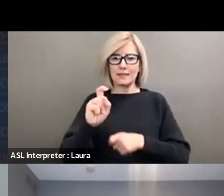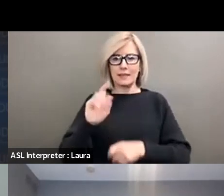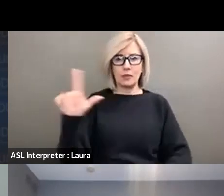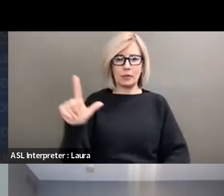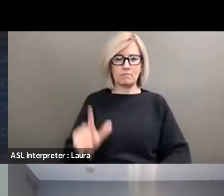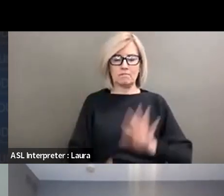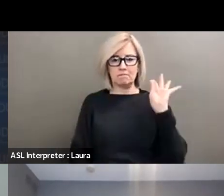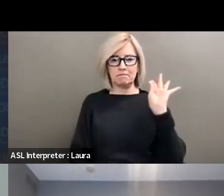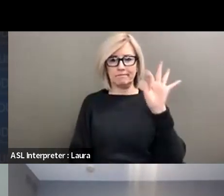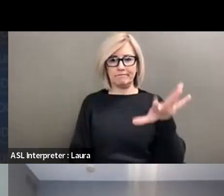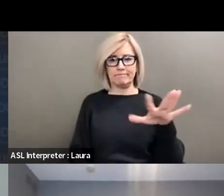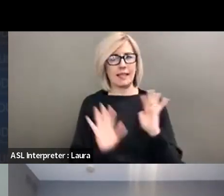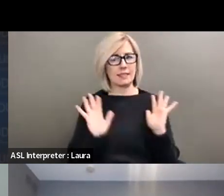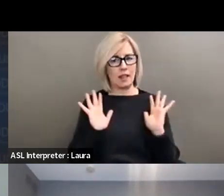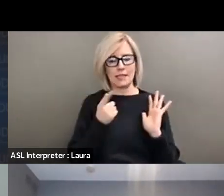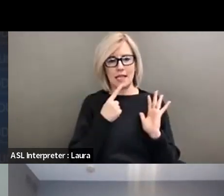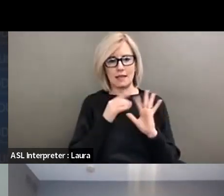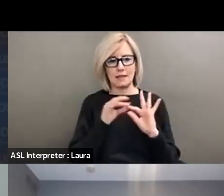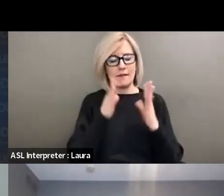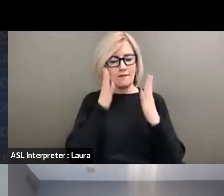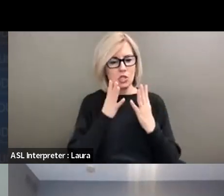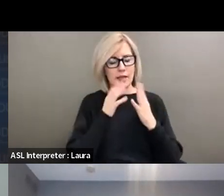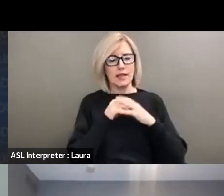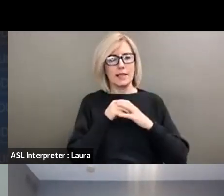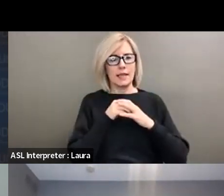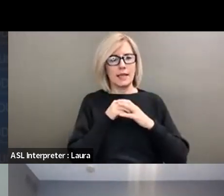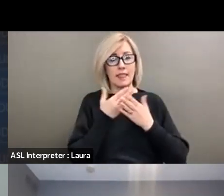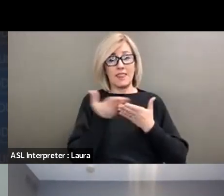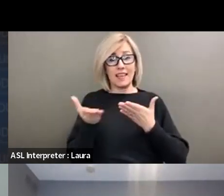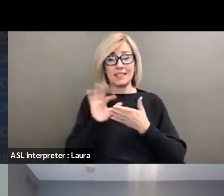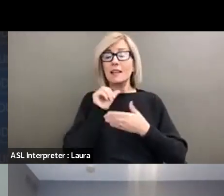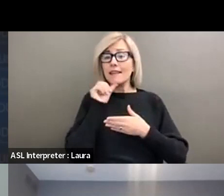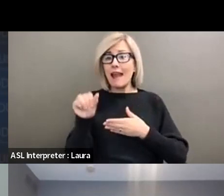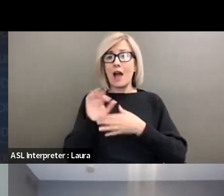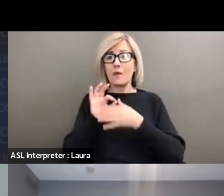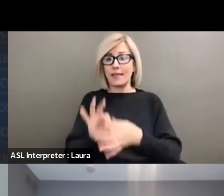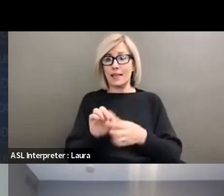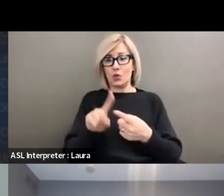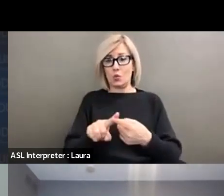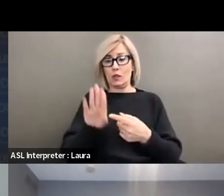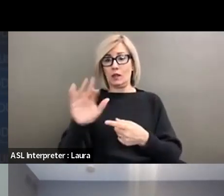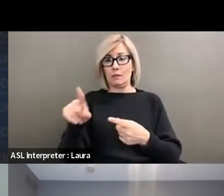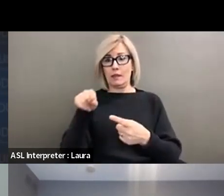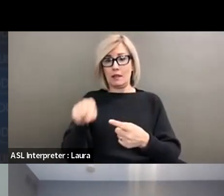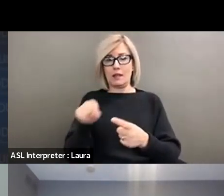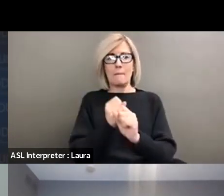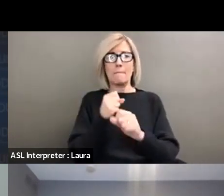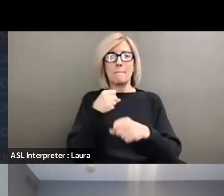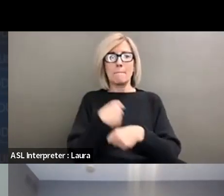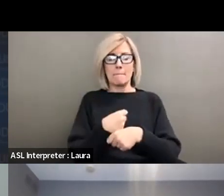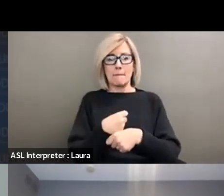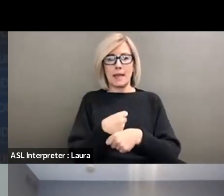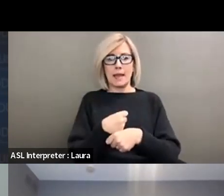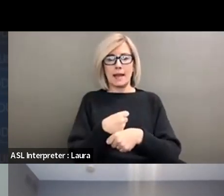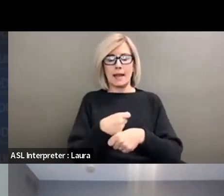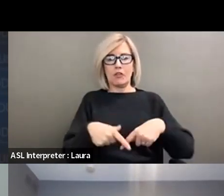can say, as I think that unfortunately things unrelated to the policy in the bill made it sort of